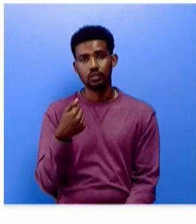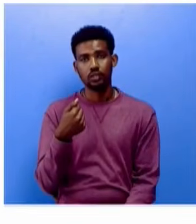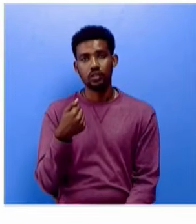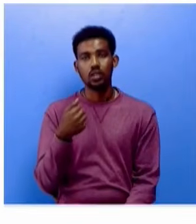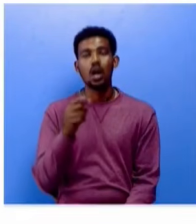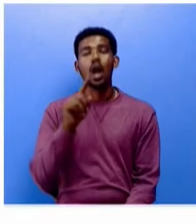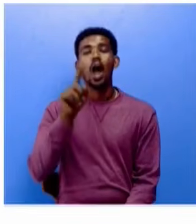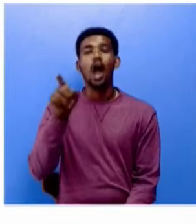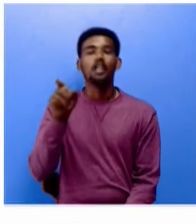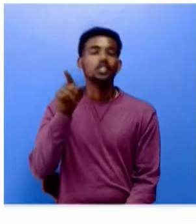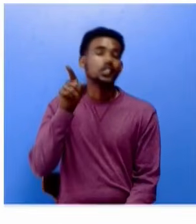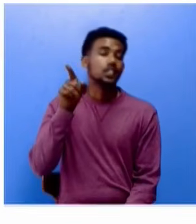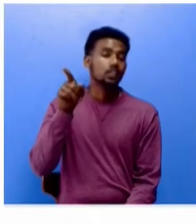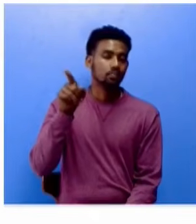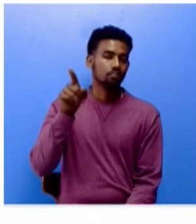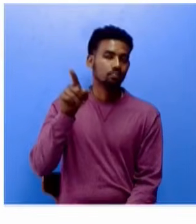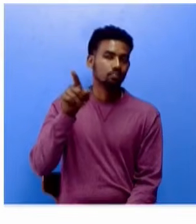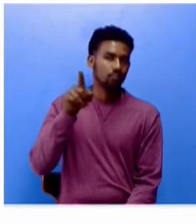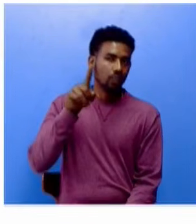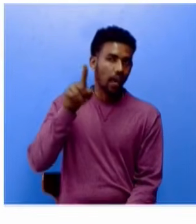ask him